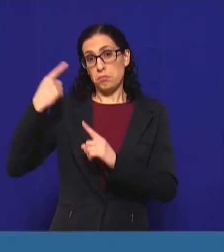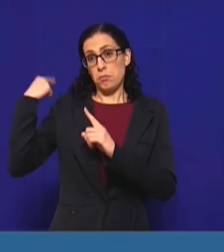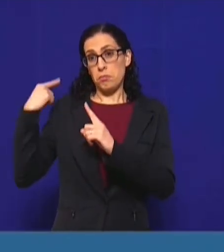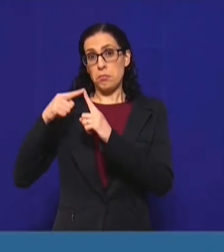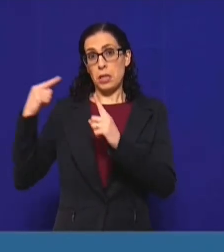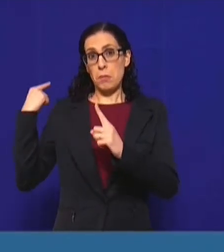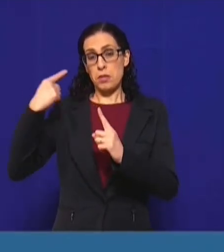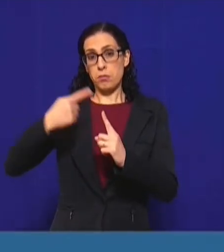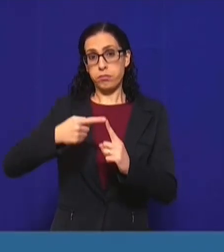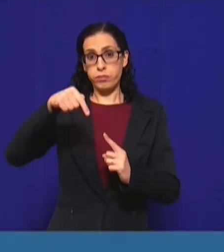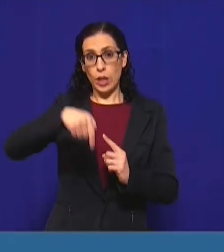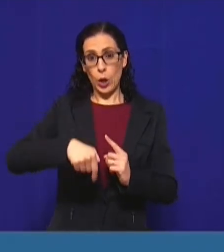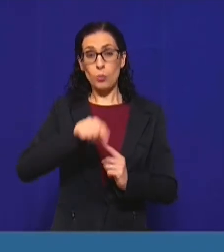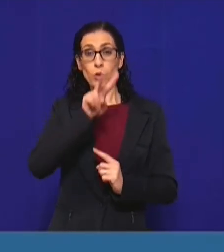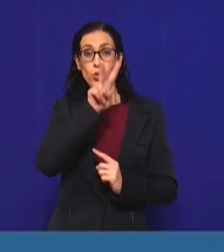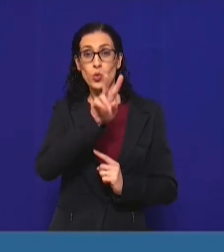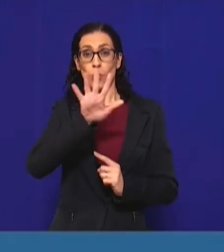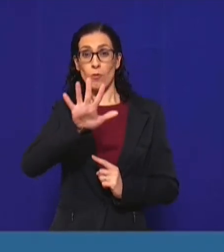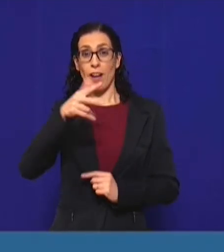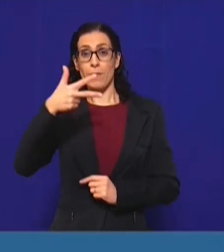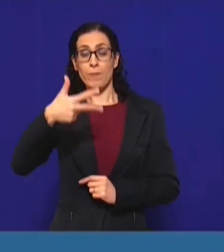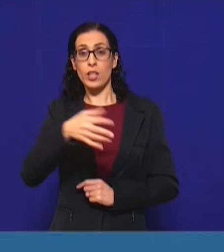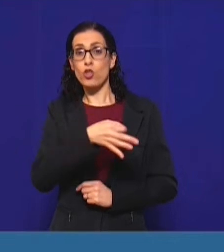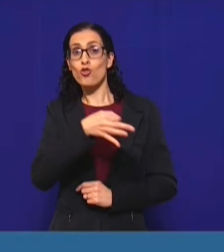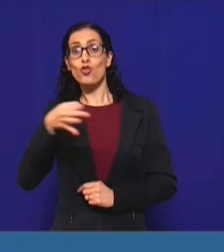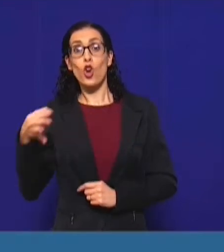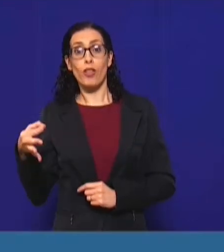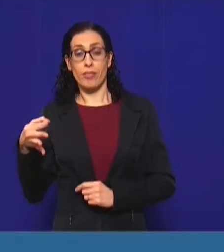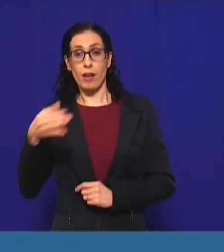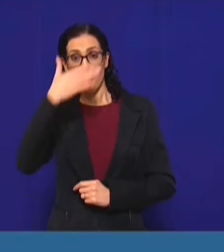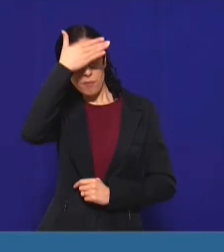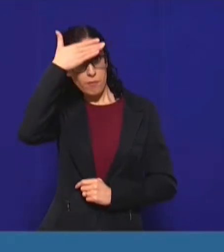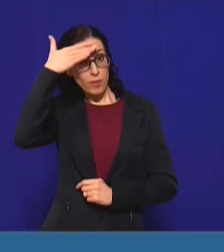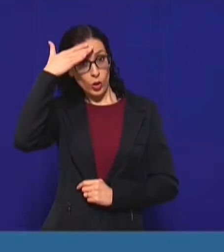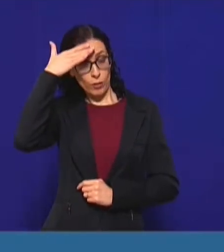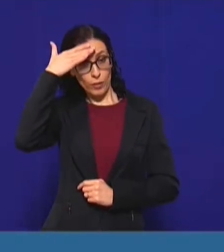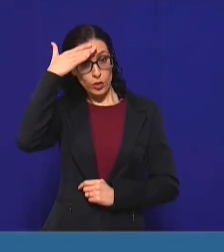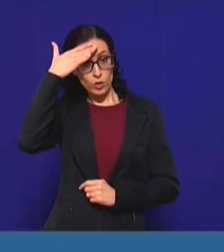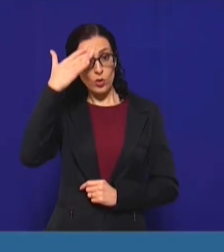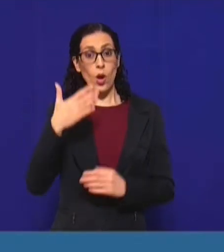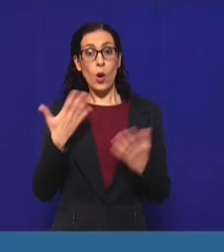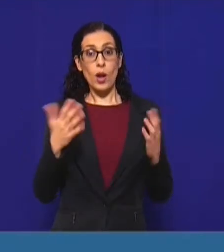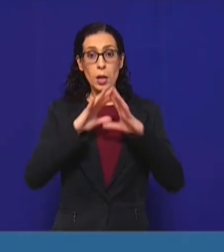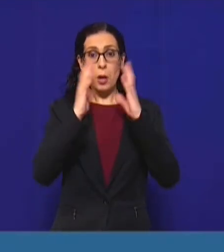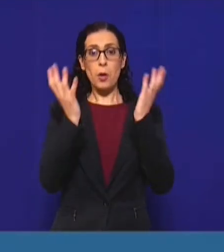kien ta' 258 cases u allura t-total ta' każijiet issa huwa ta'